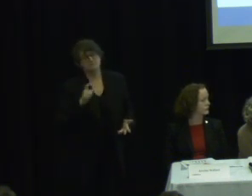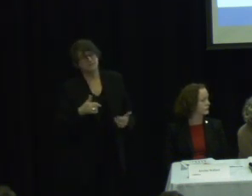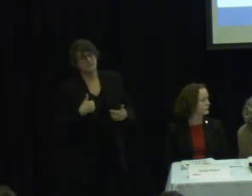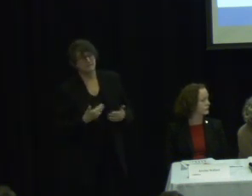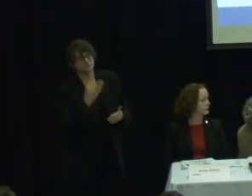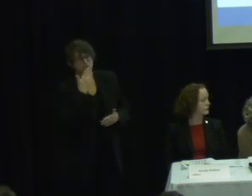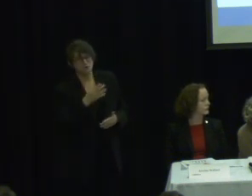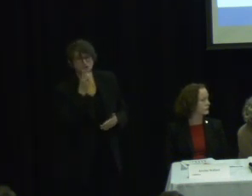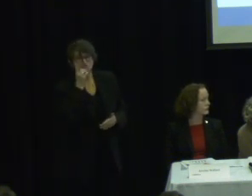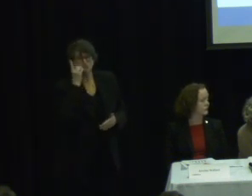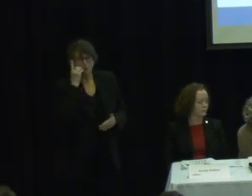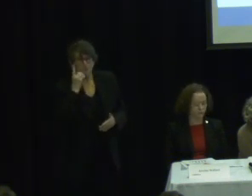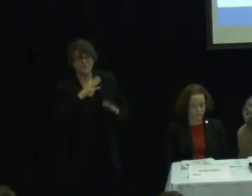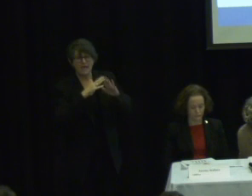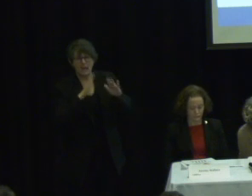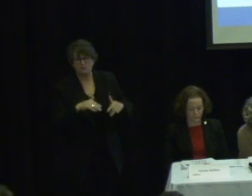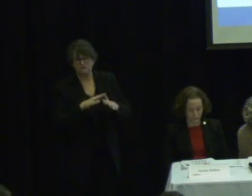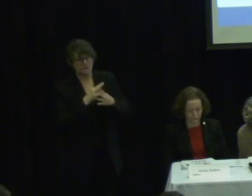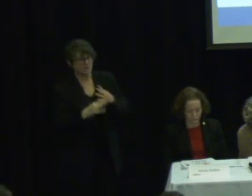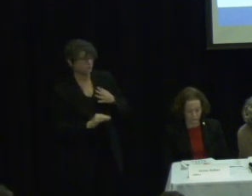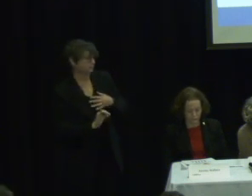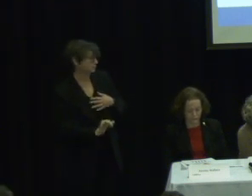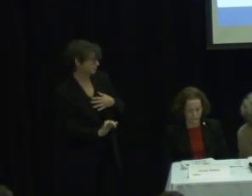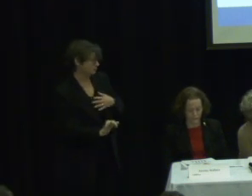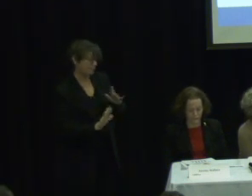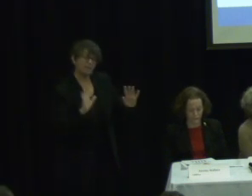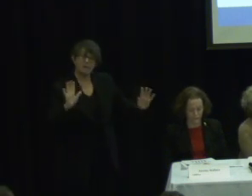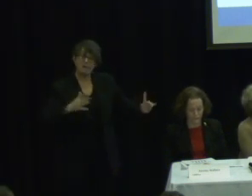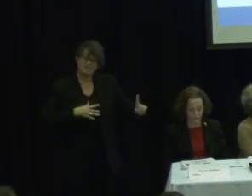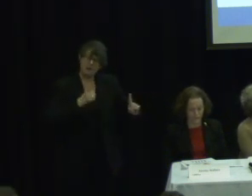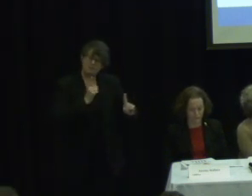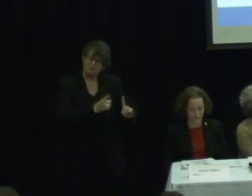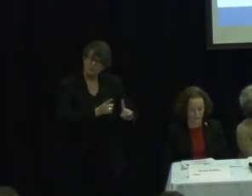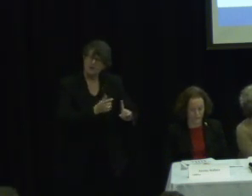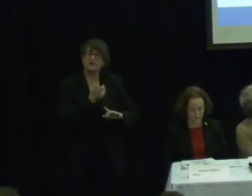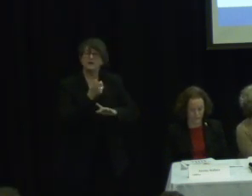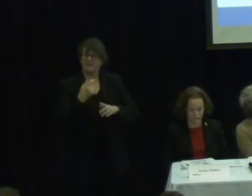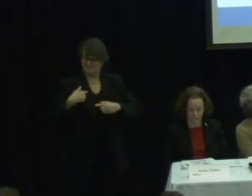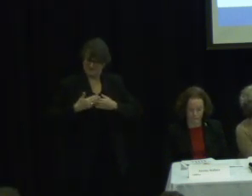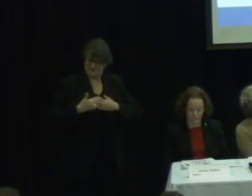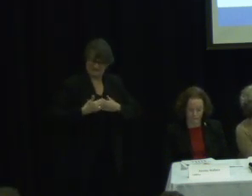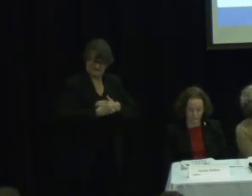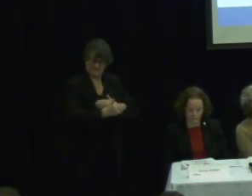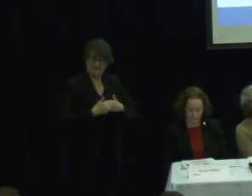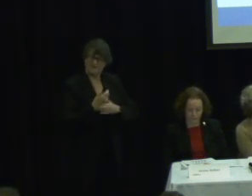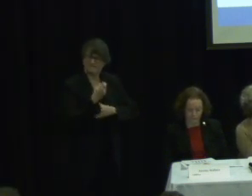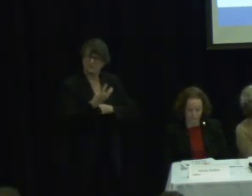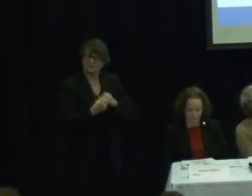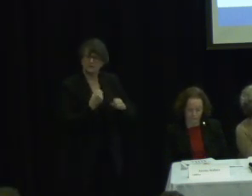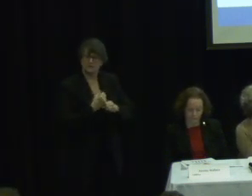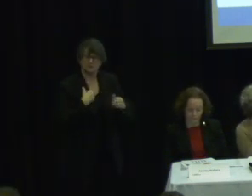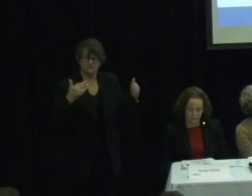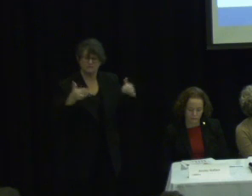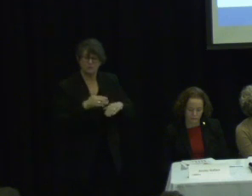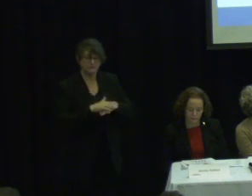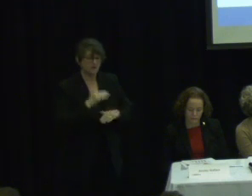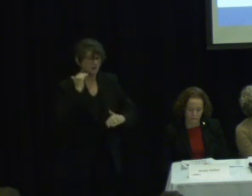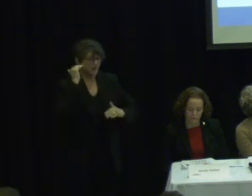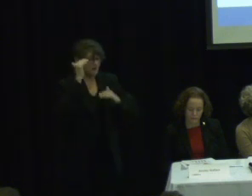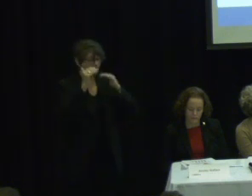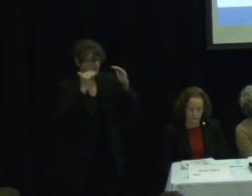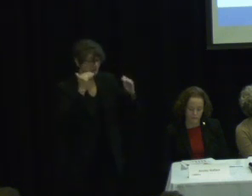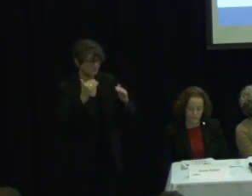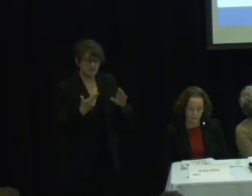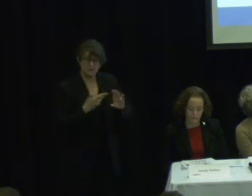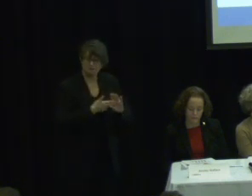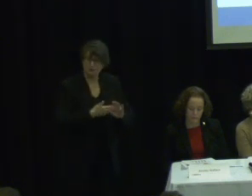been a bed problem. So all that to say that in the next couple years, we're really focusing on our adult enrollments, getting those back